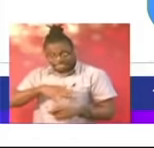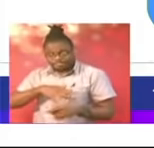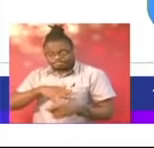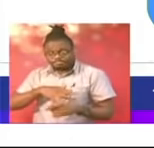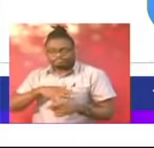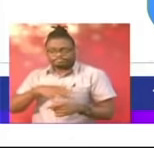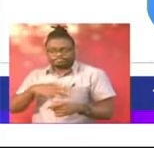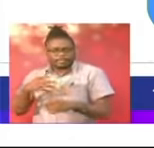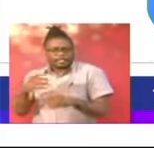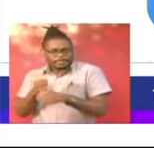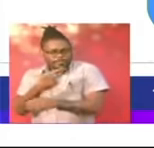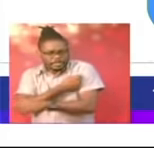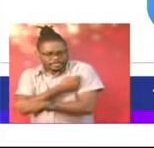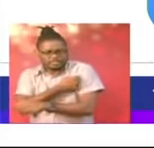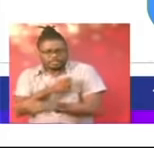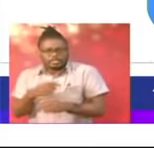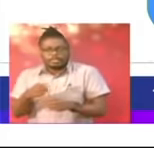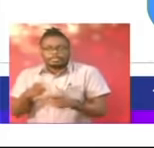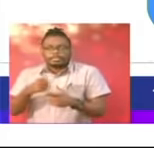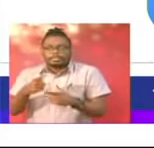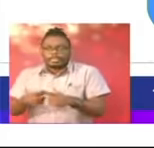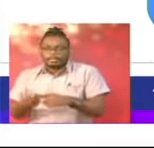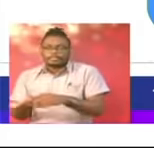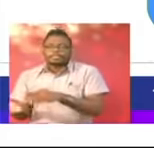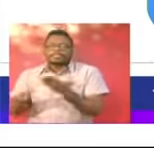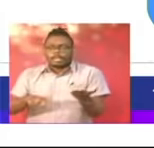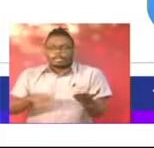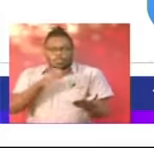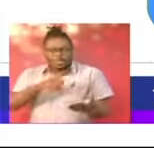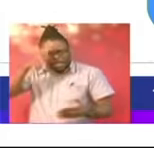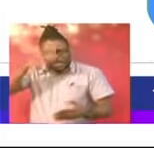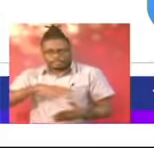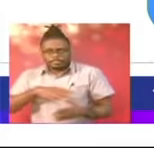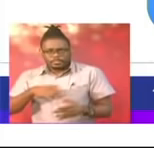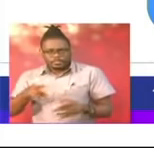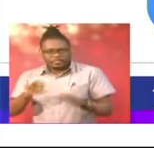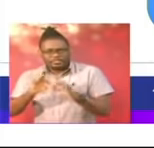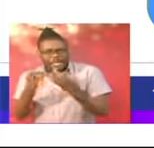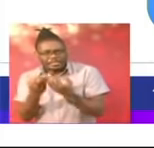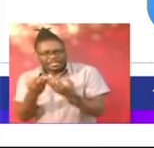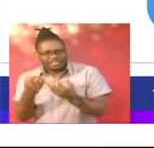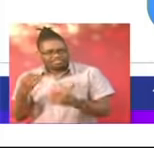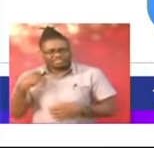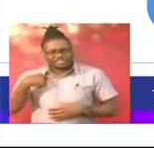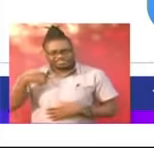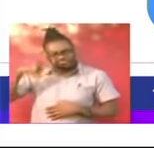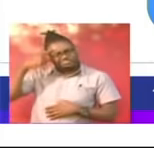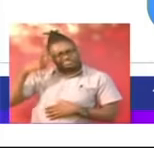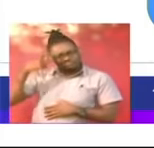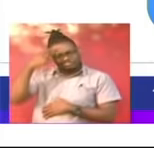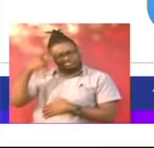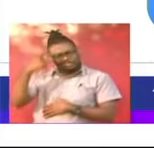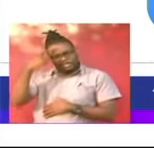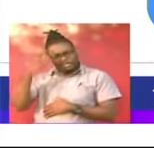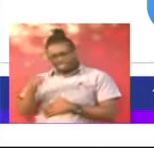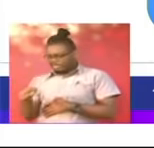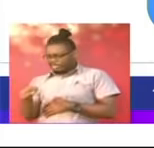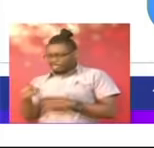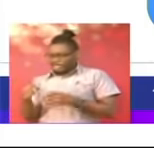and reportedly died. And the family is wondering if there's any link between, well, he had apparently a drop